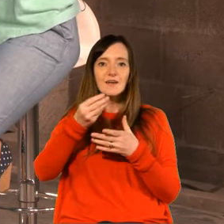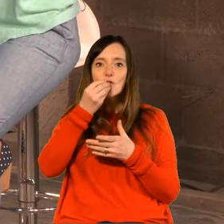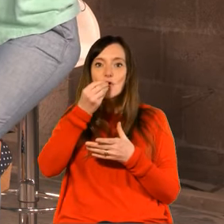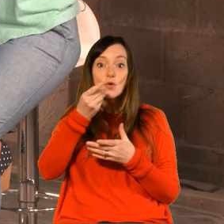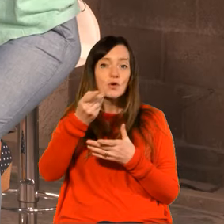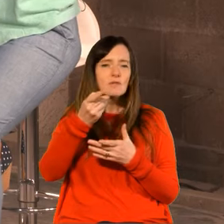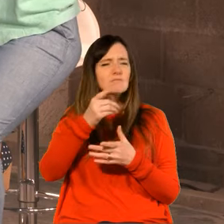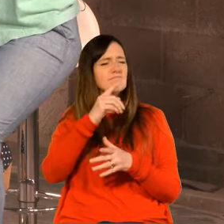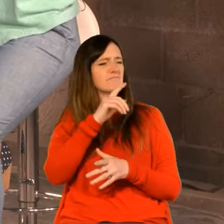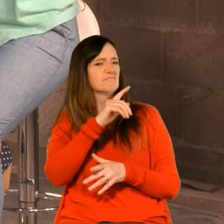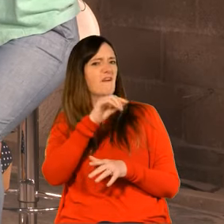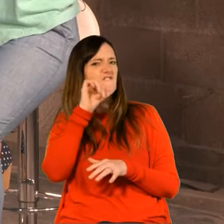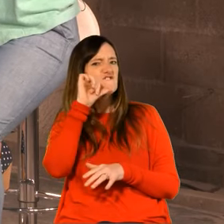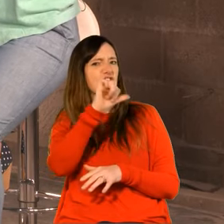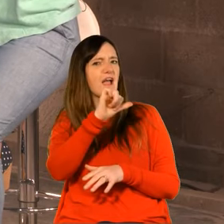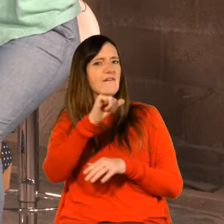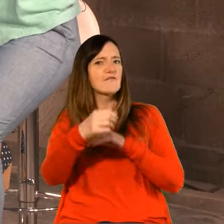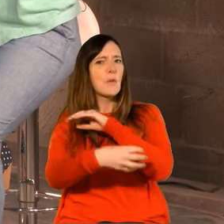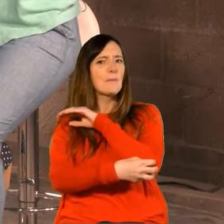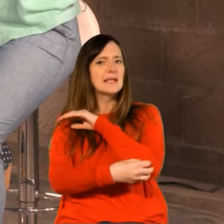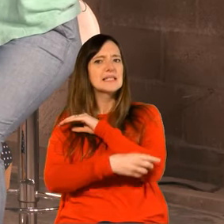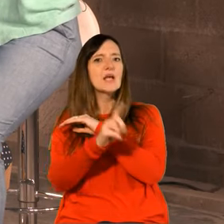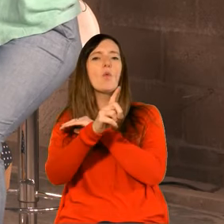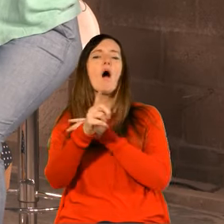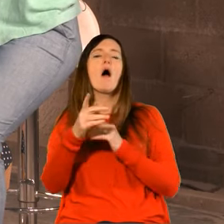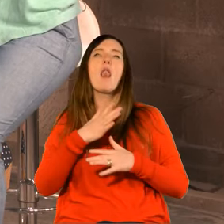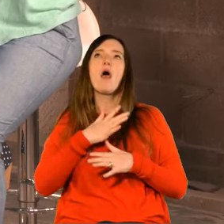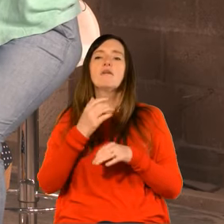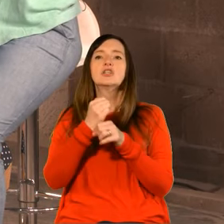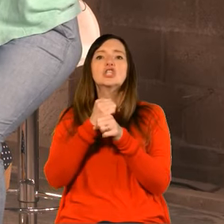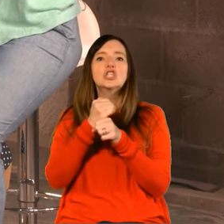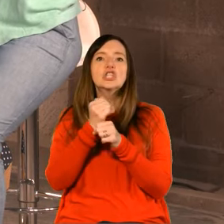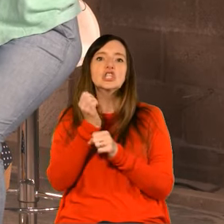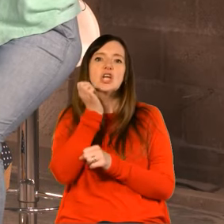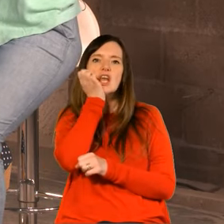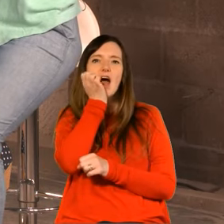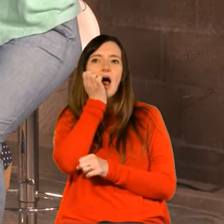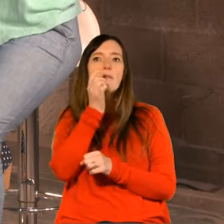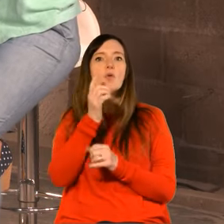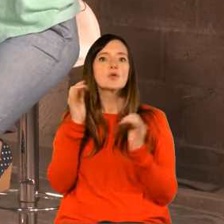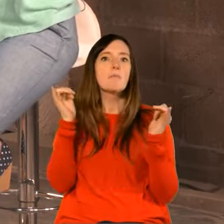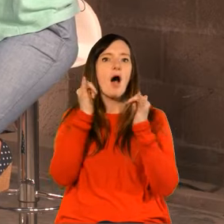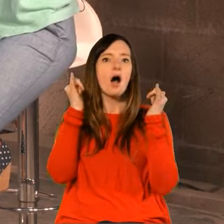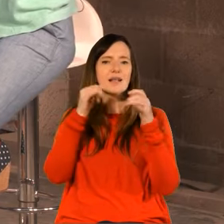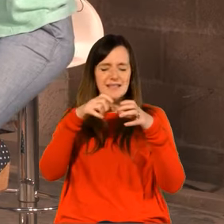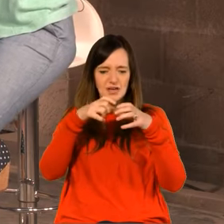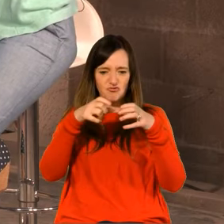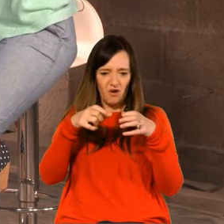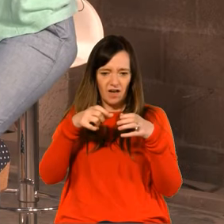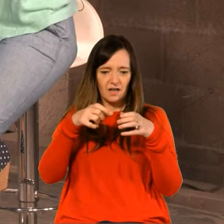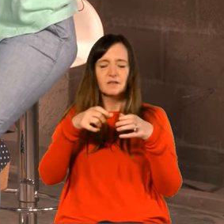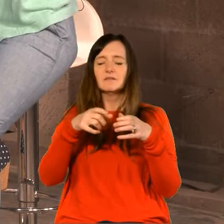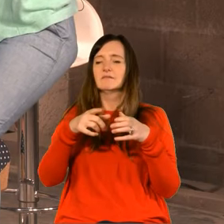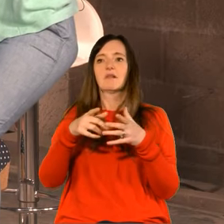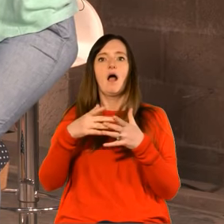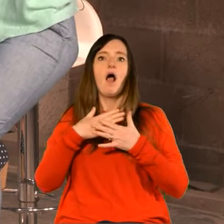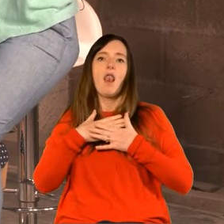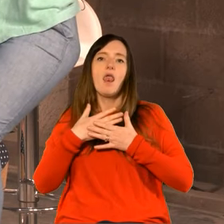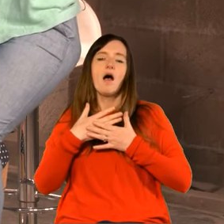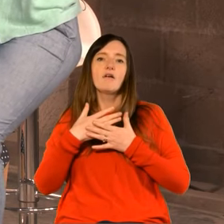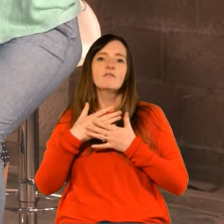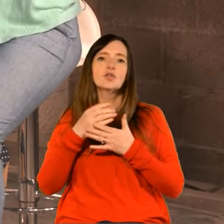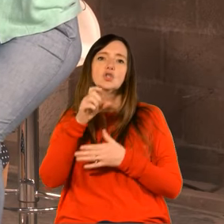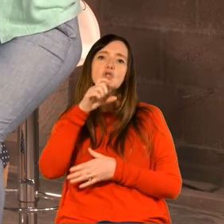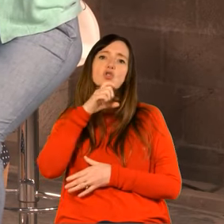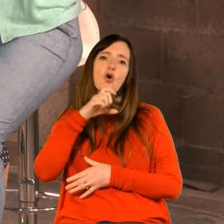biscuit? Probably ginger nut, but I can't resist party rings either. Party rings? How about you? That is next level biscuit. Ah, I love a chocolate digestive all